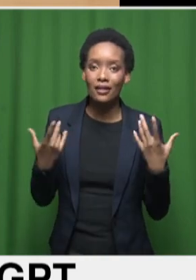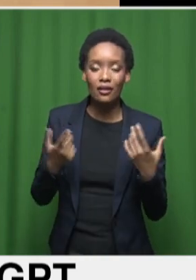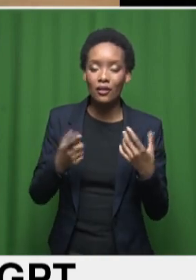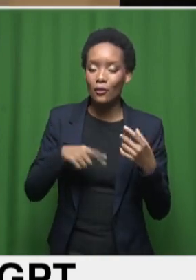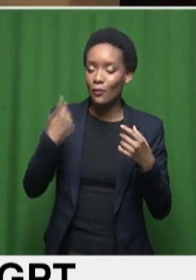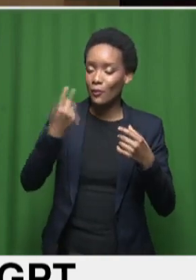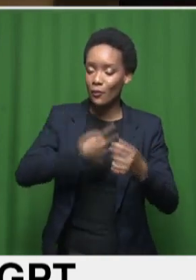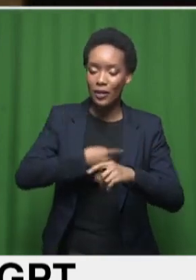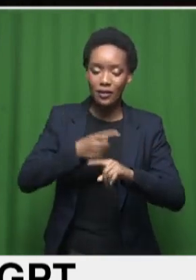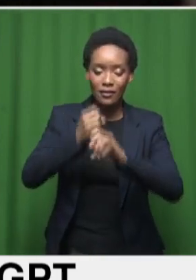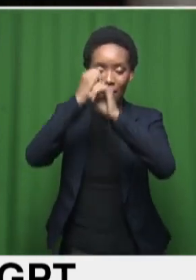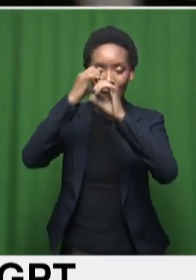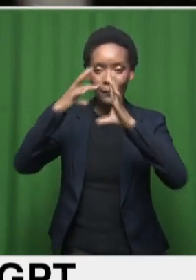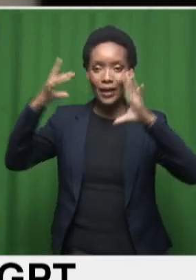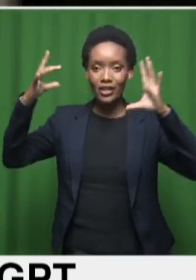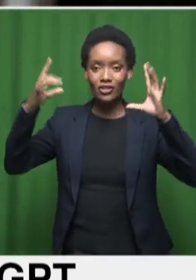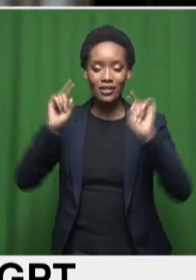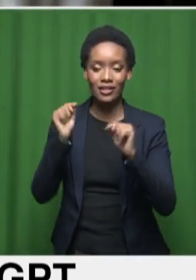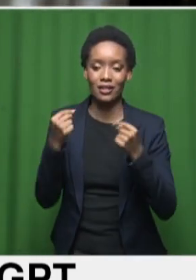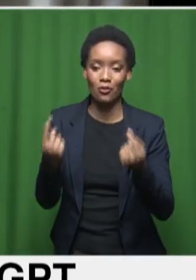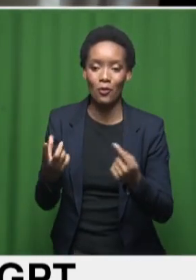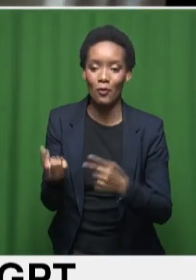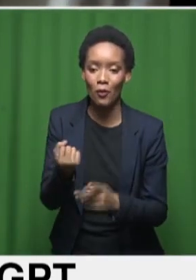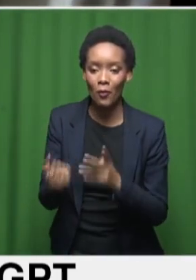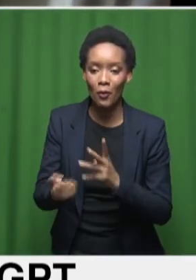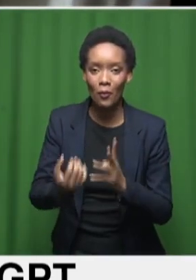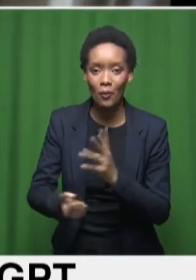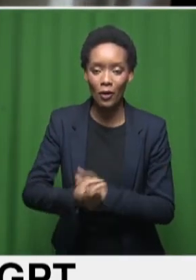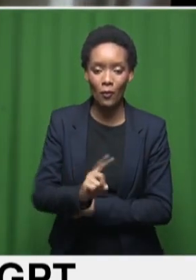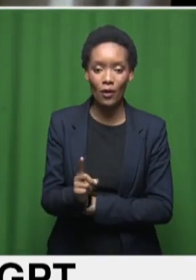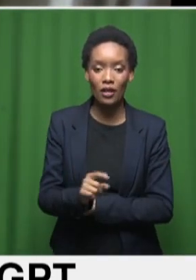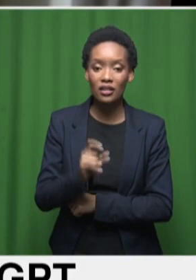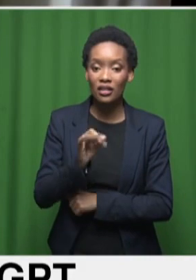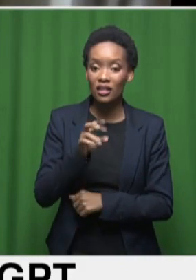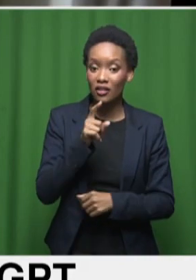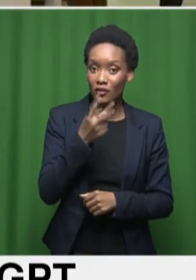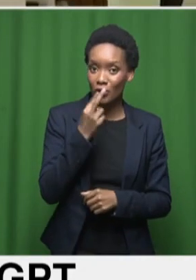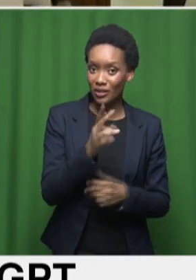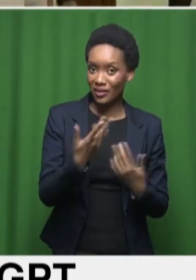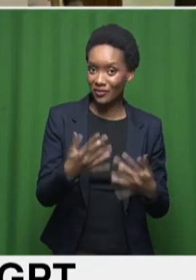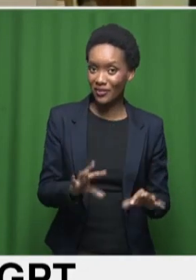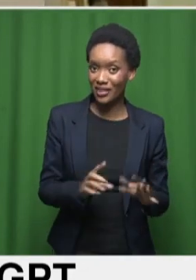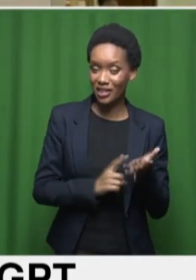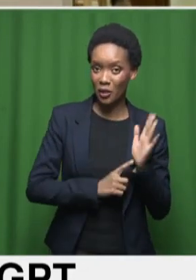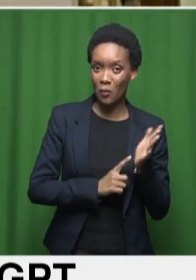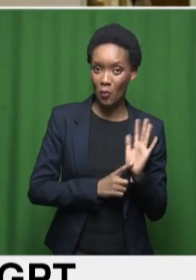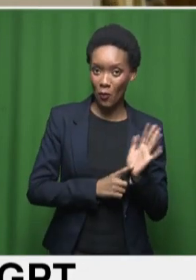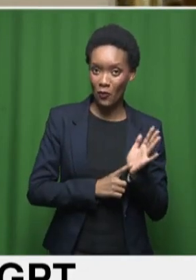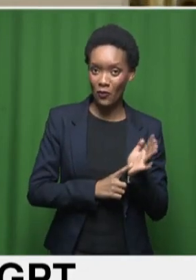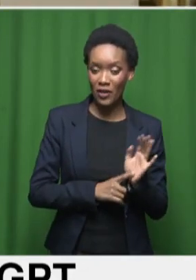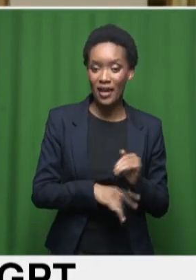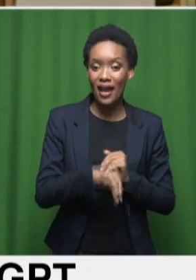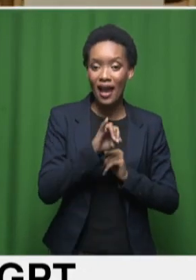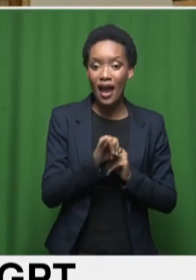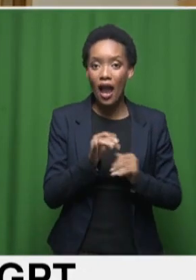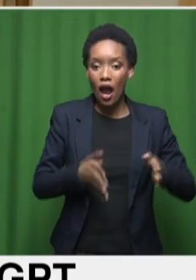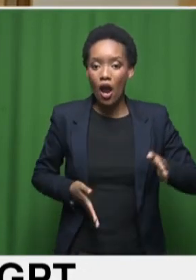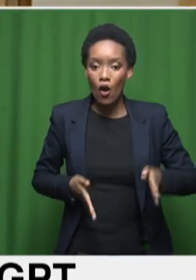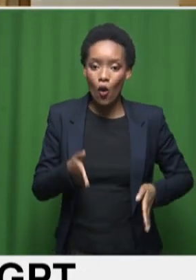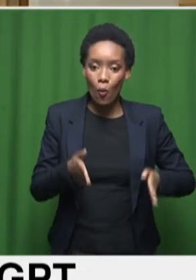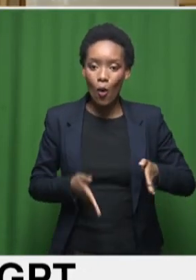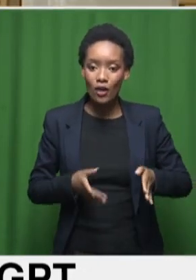say, because I don't know if you had seen that movie, iRobot. It seems like we are getting closer to